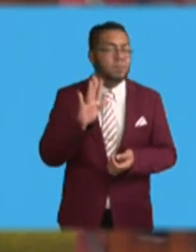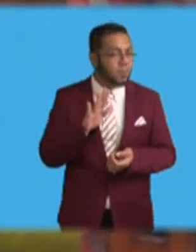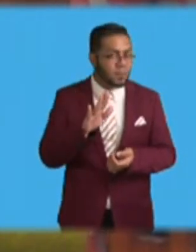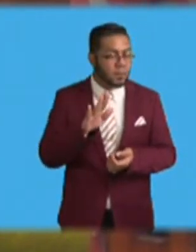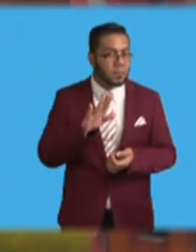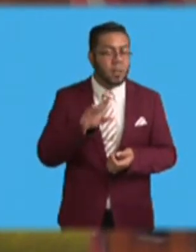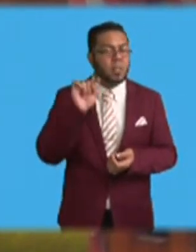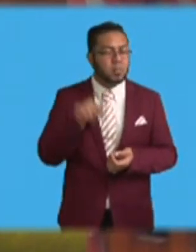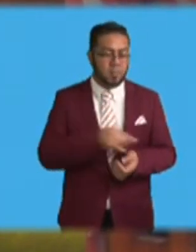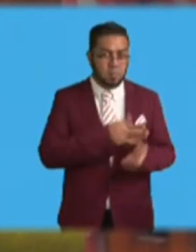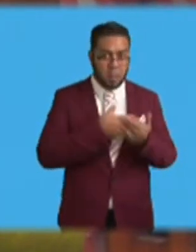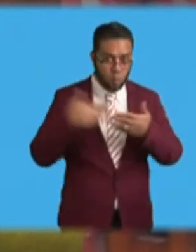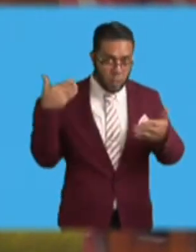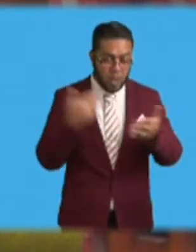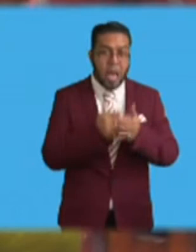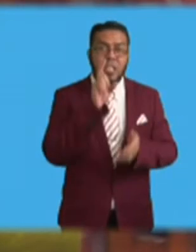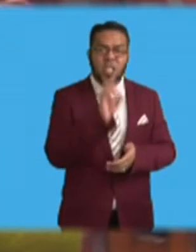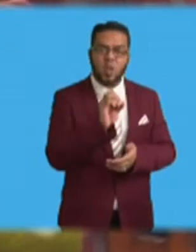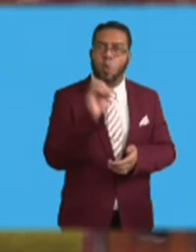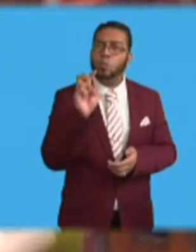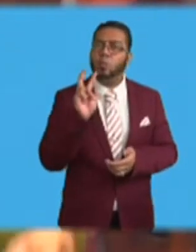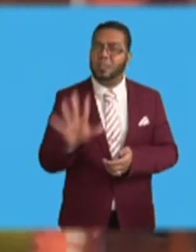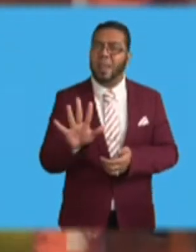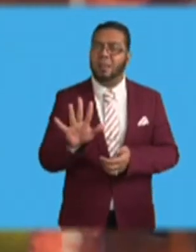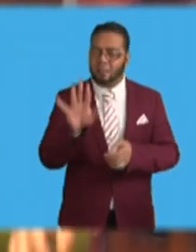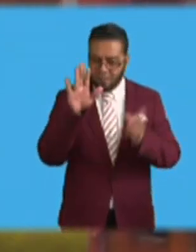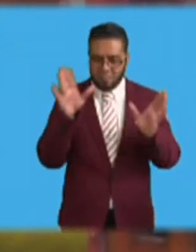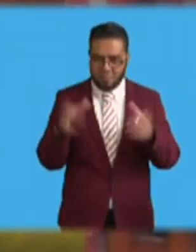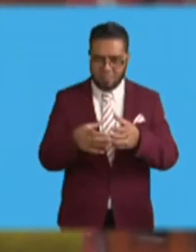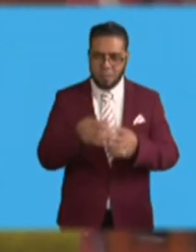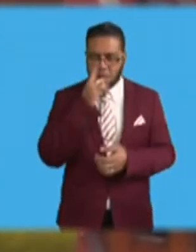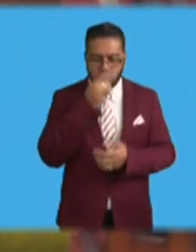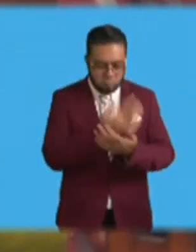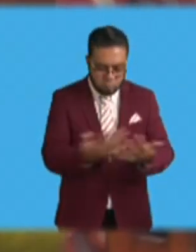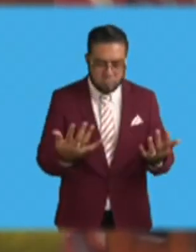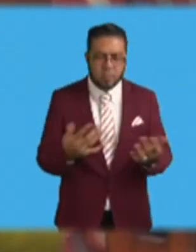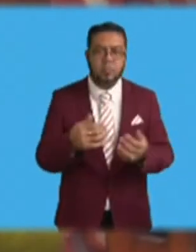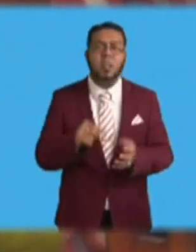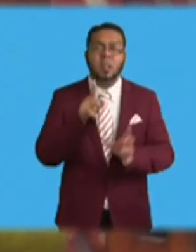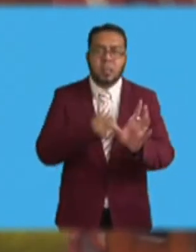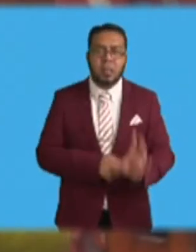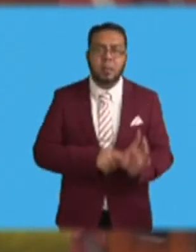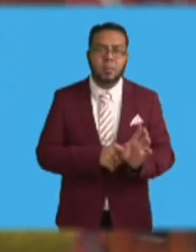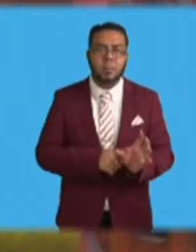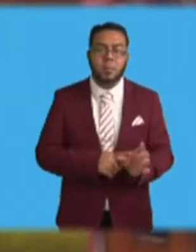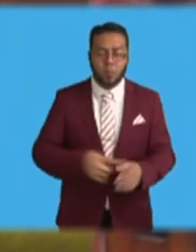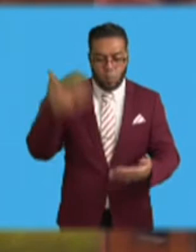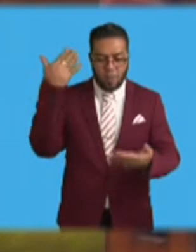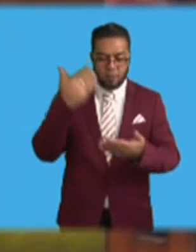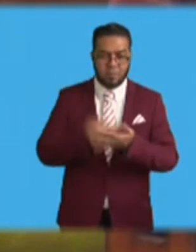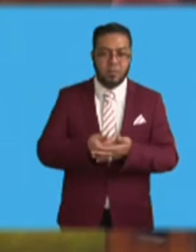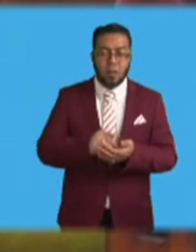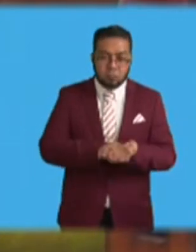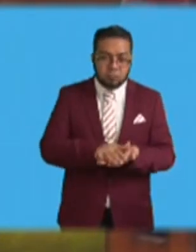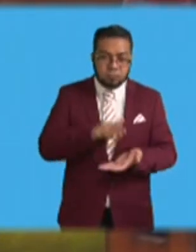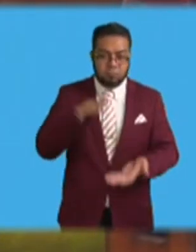is between 0 to 10 cases annually. From the fourth quarter of 2016, Madam Speaker, to date, there has been a significant